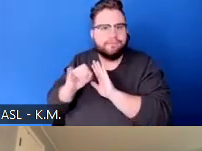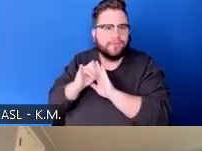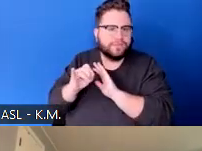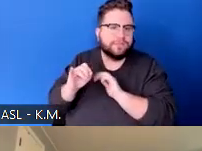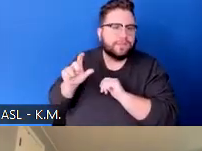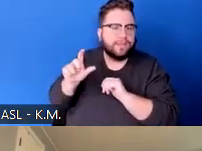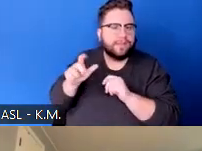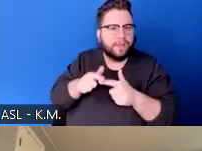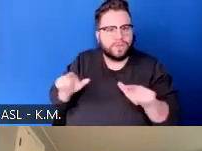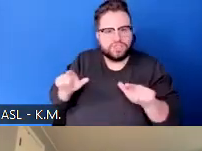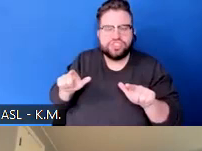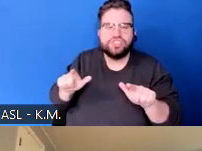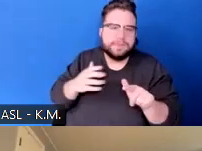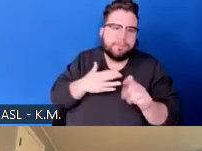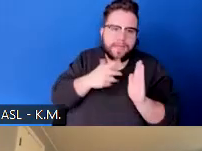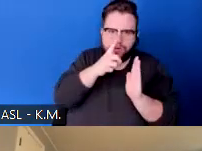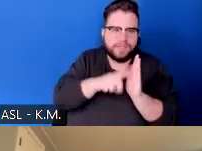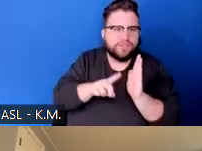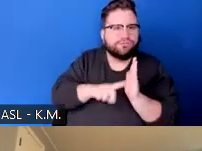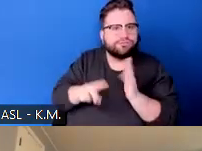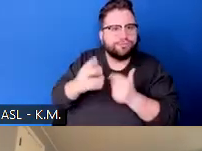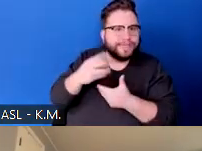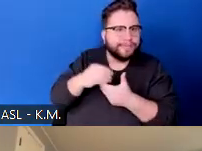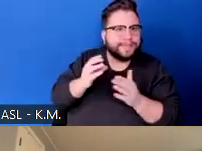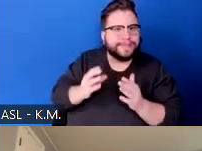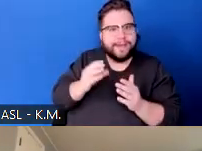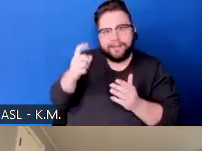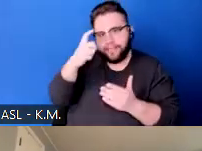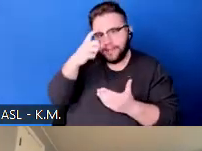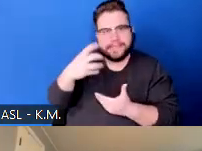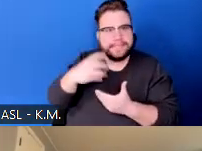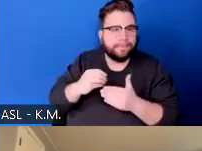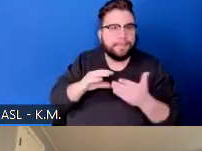autism, because my research participants in the autism community have expressed a